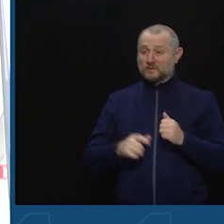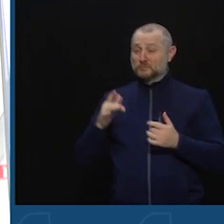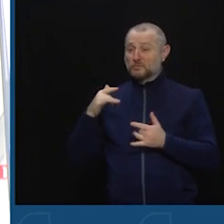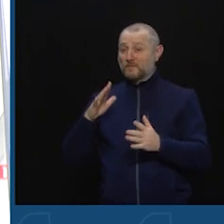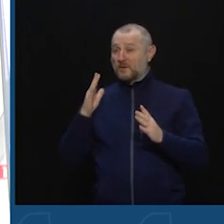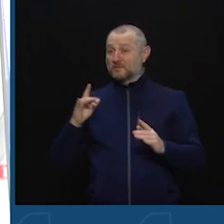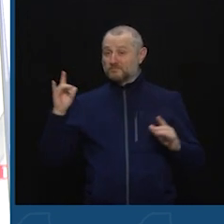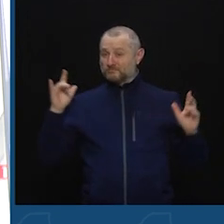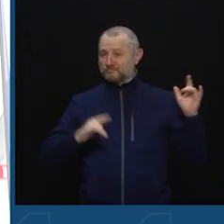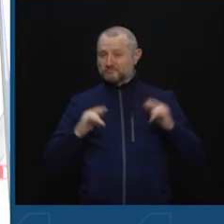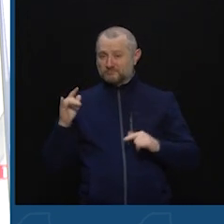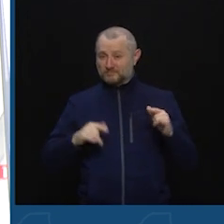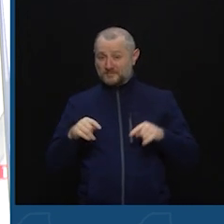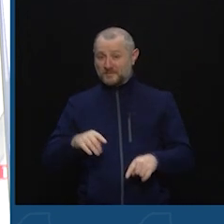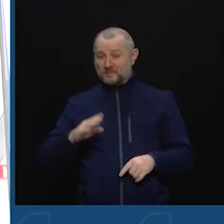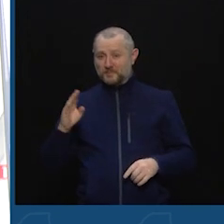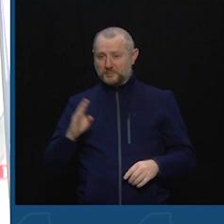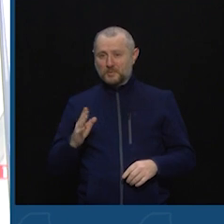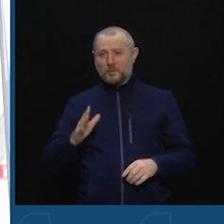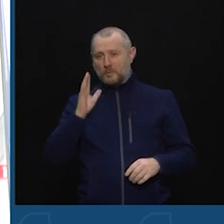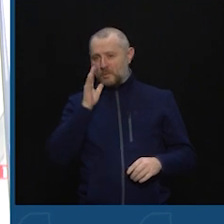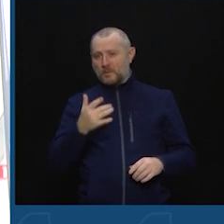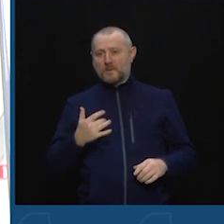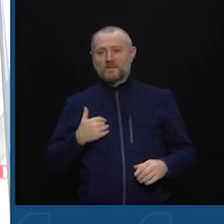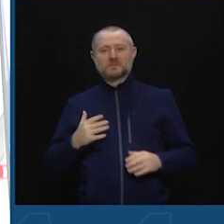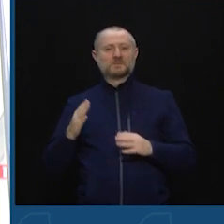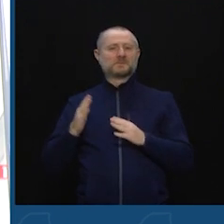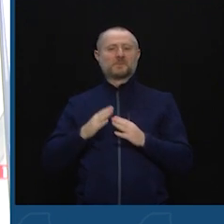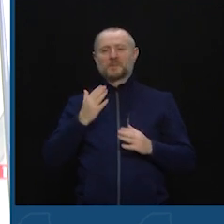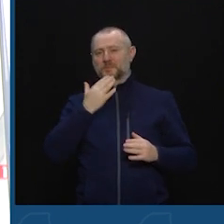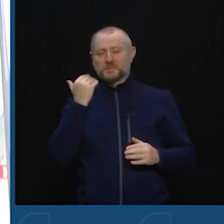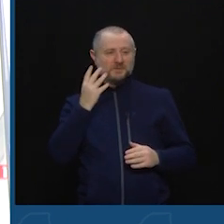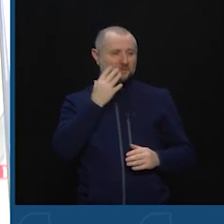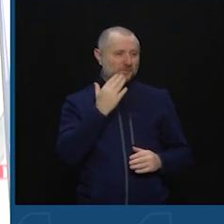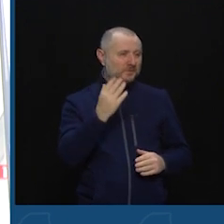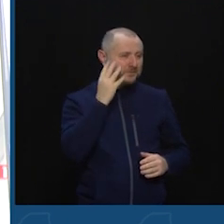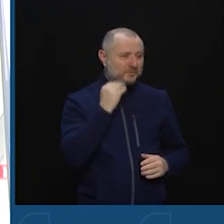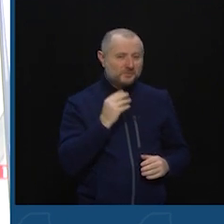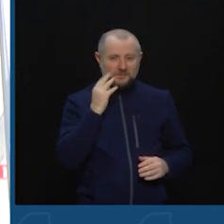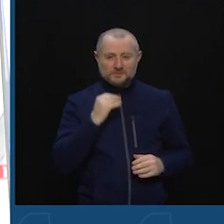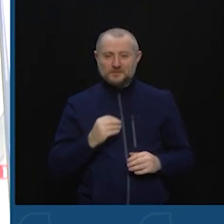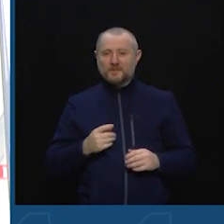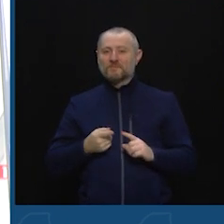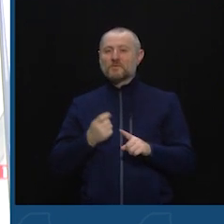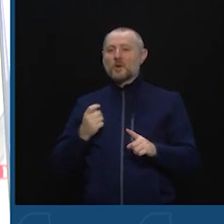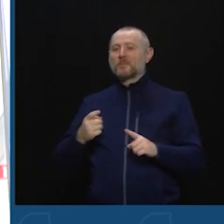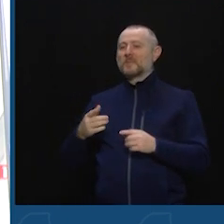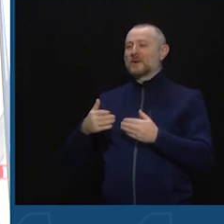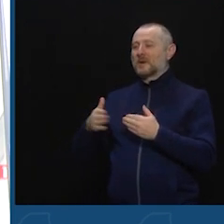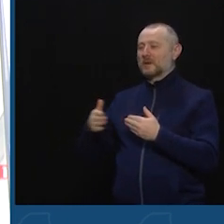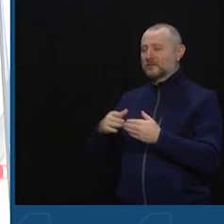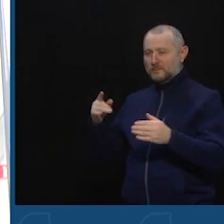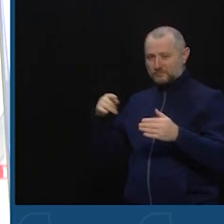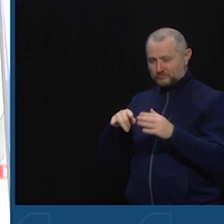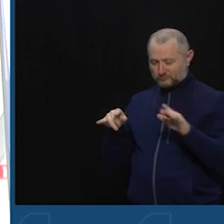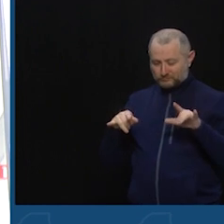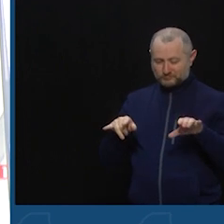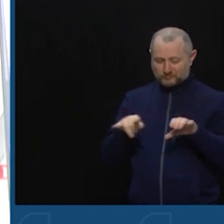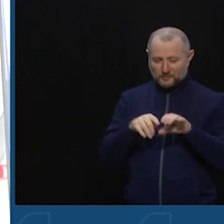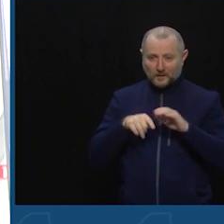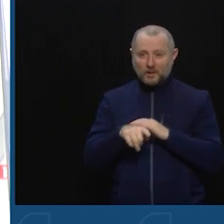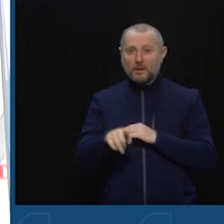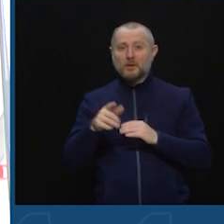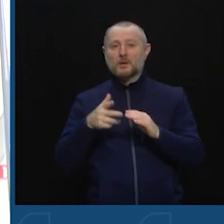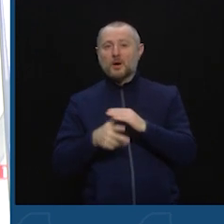Terminal B will now have a world-class experience going from curb to gate or from gate to curb, old gates mixed with